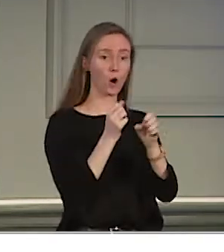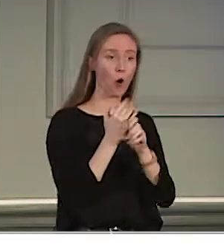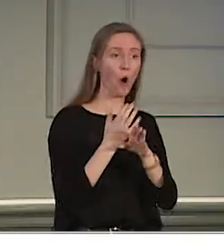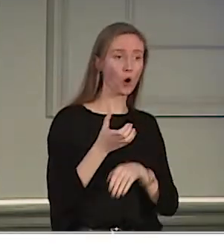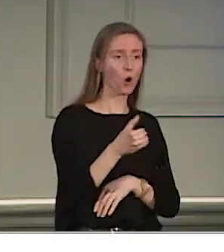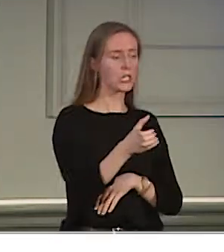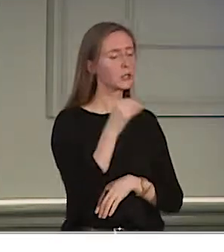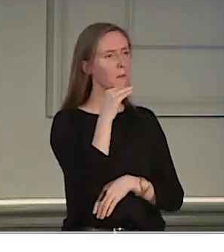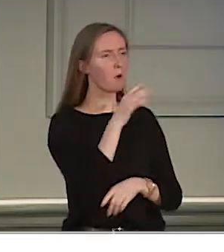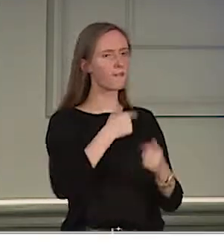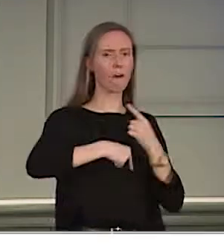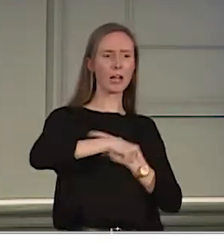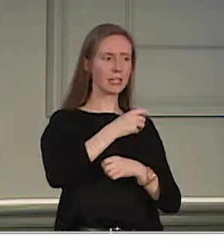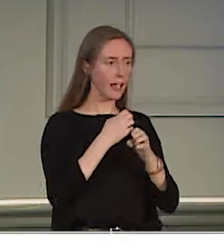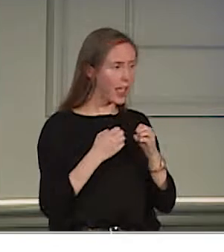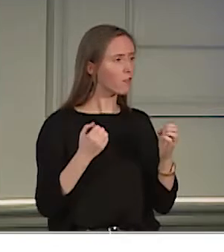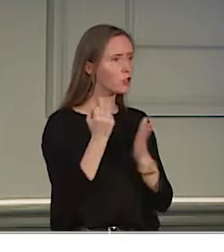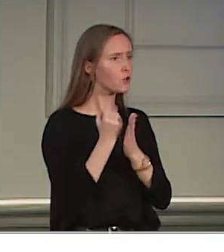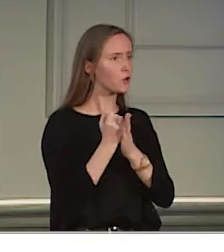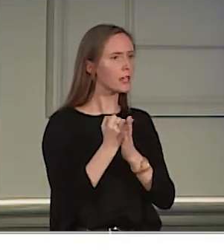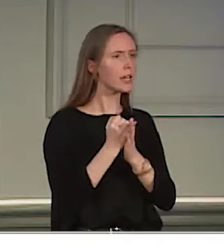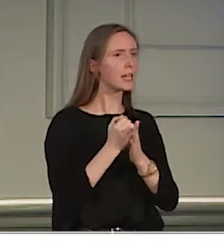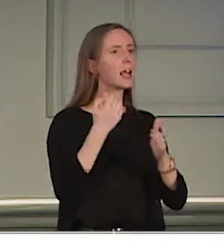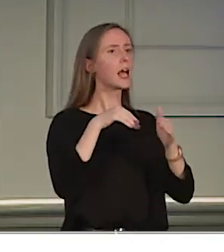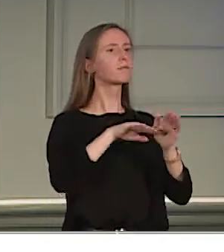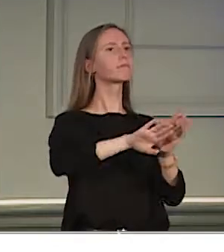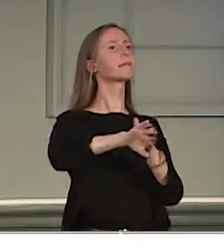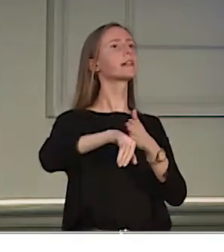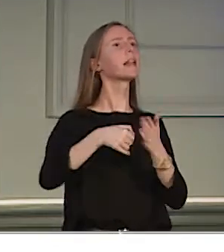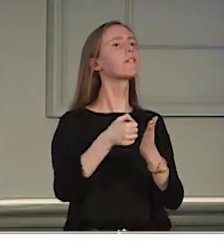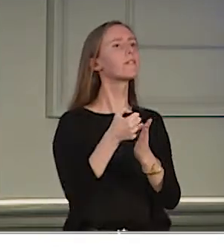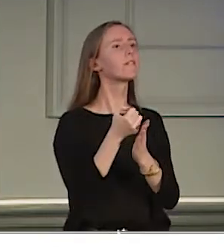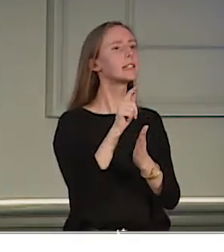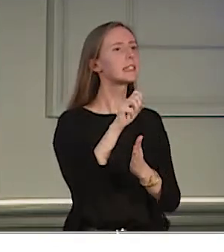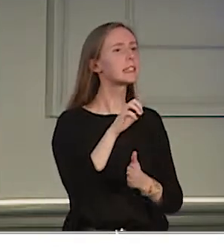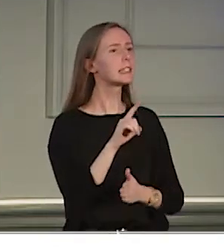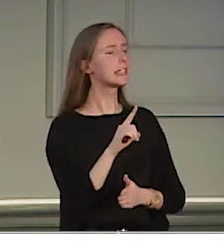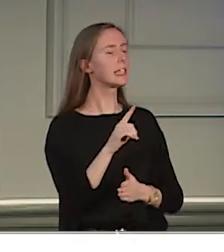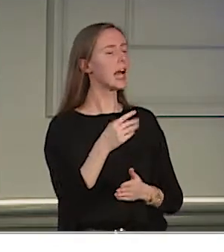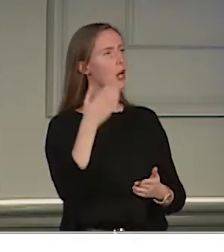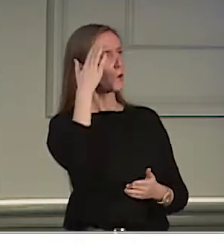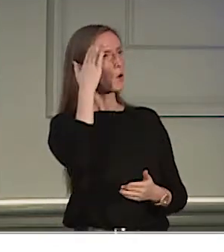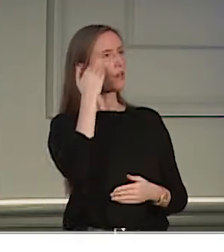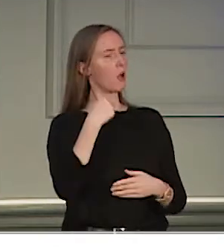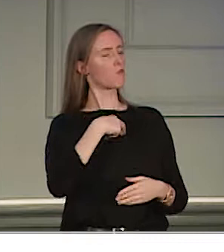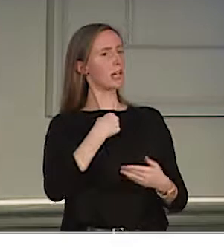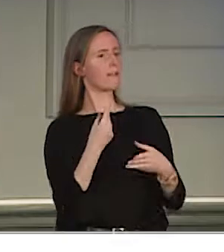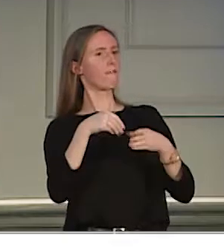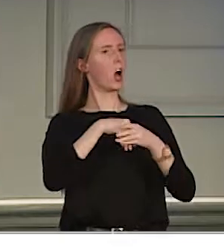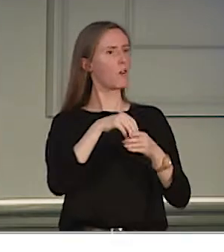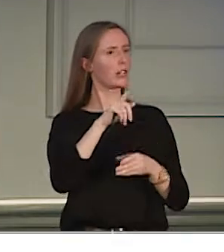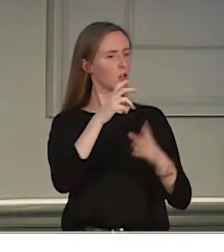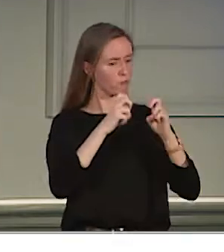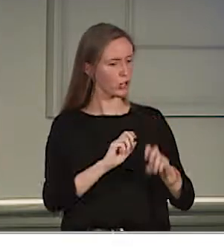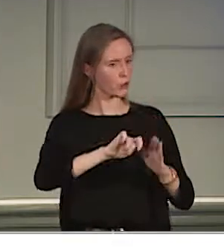is that every single student can leave Trinity having said that they've been able to engage in a meaningful research project. So no matter what you're studying in Trinity, if at